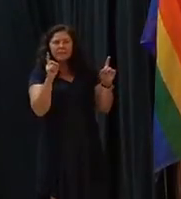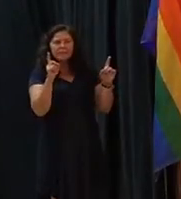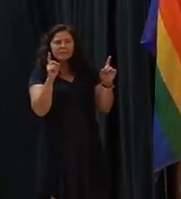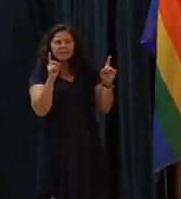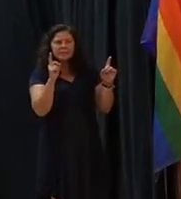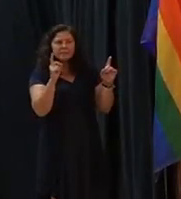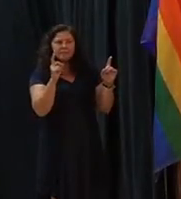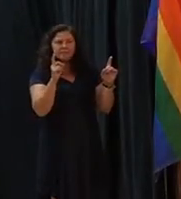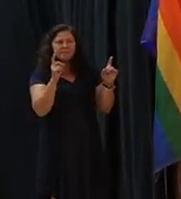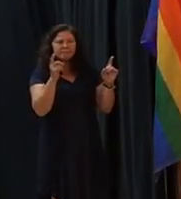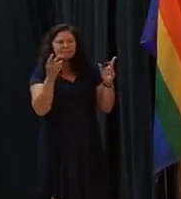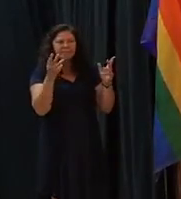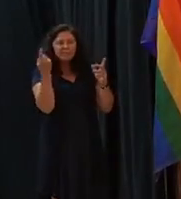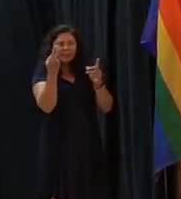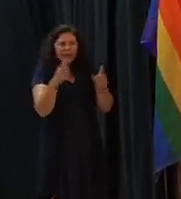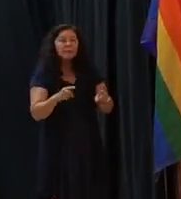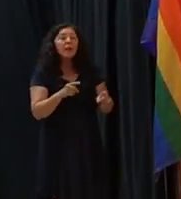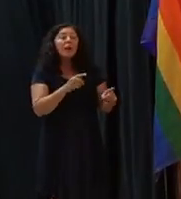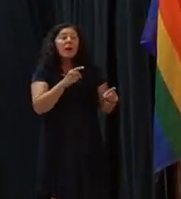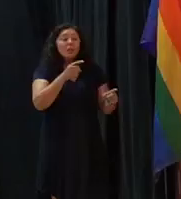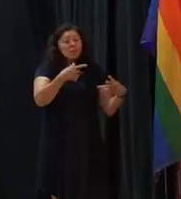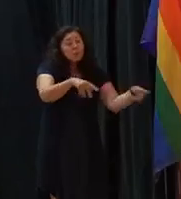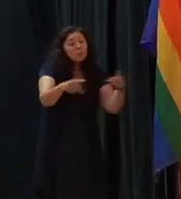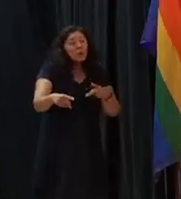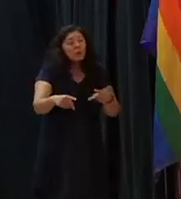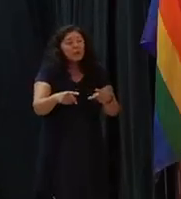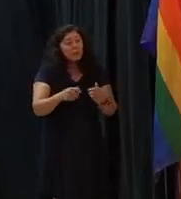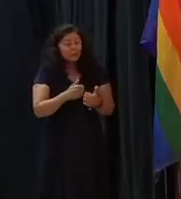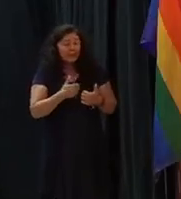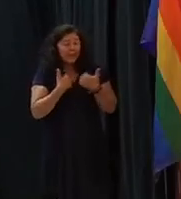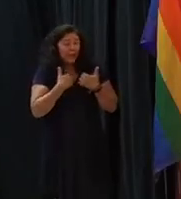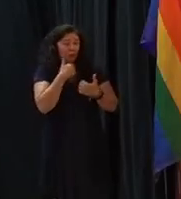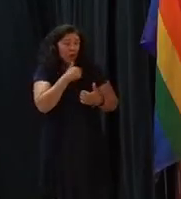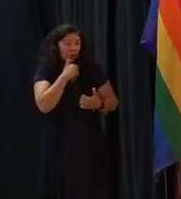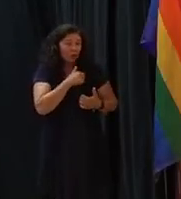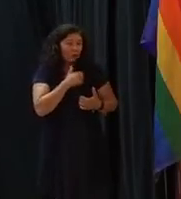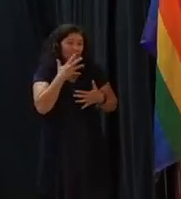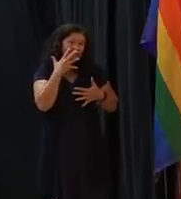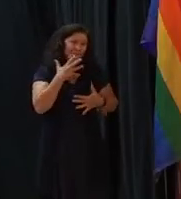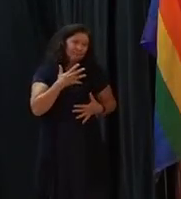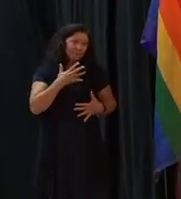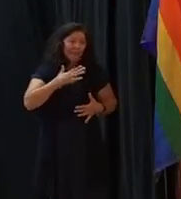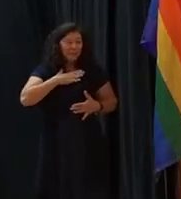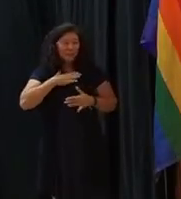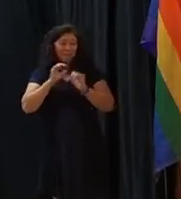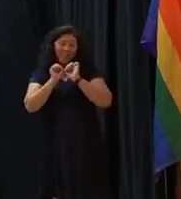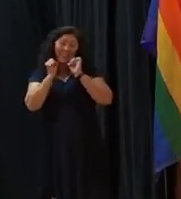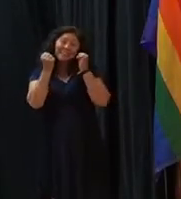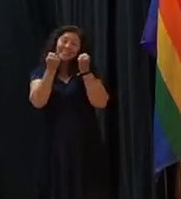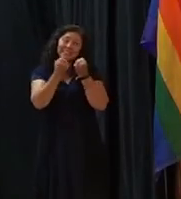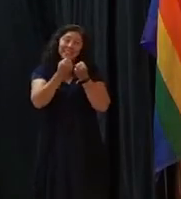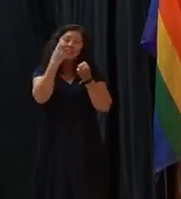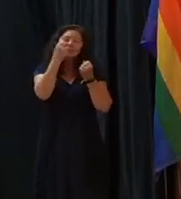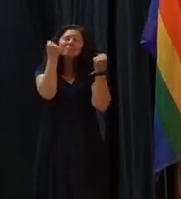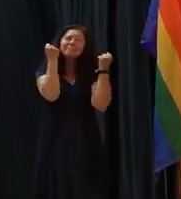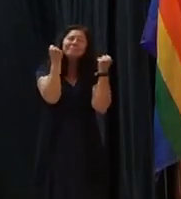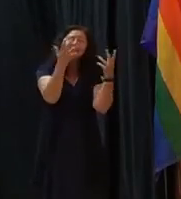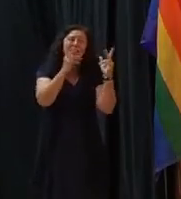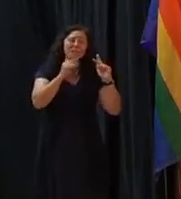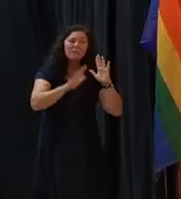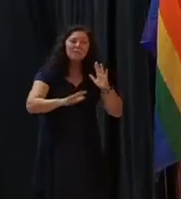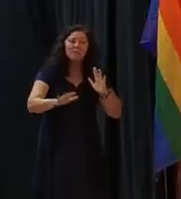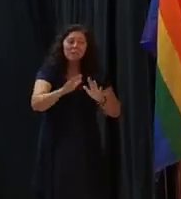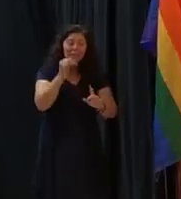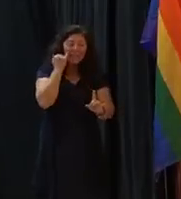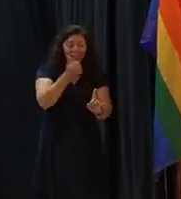party with these young girls. Because unfortunately, in my society, for many people, being